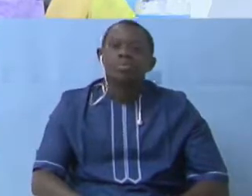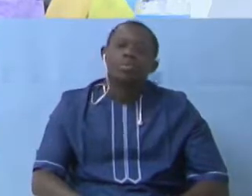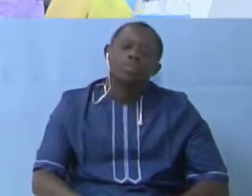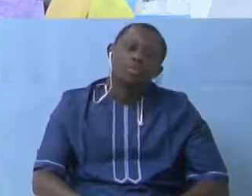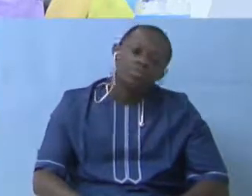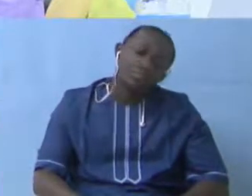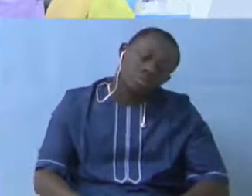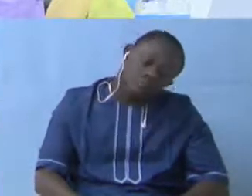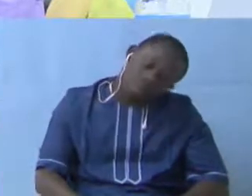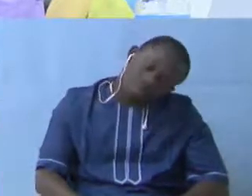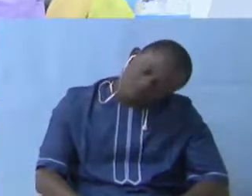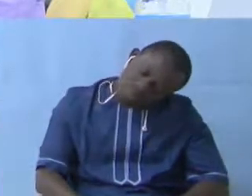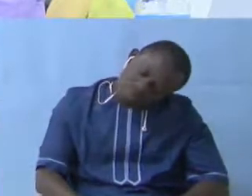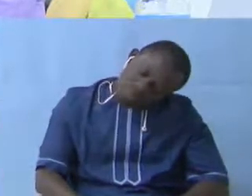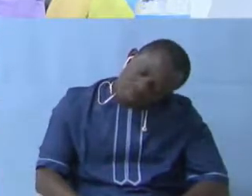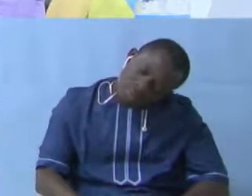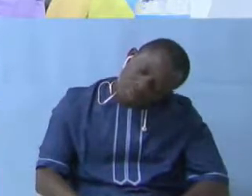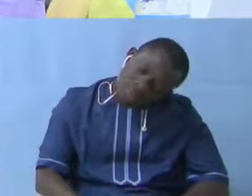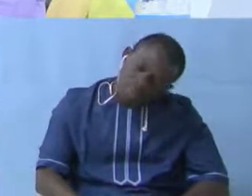kontaan nañ ci sa wax bi